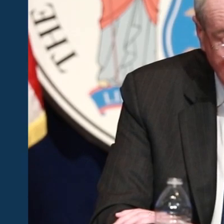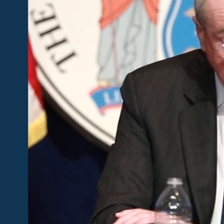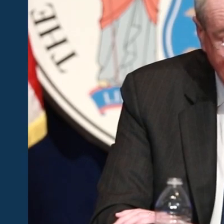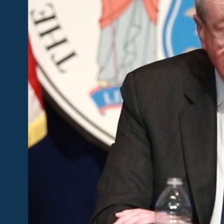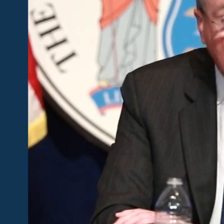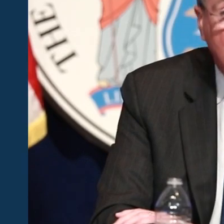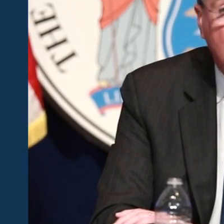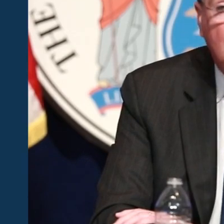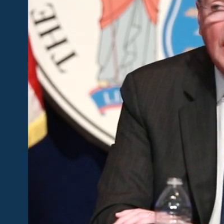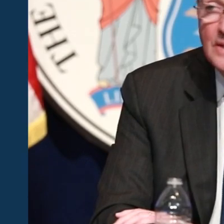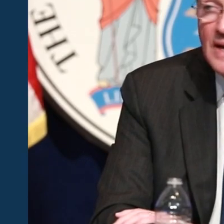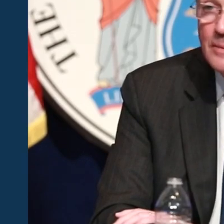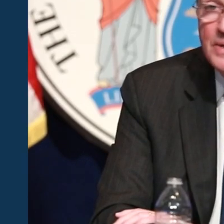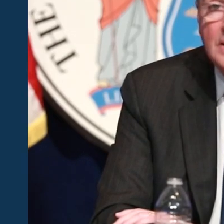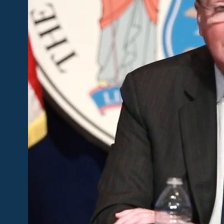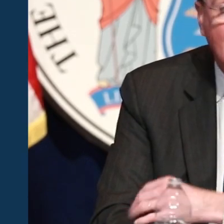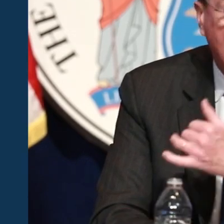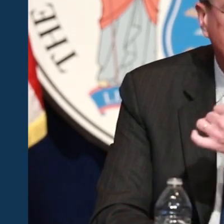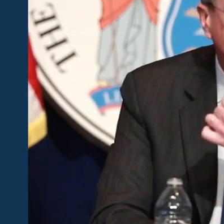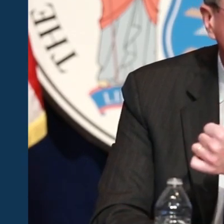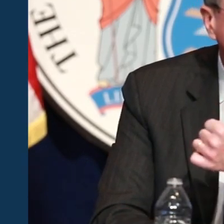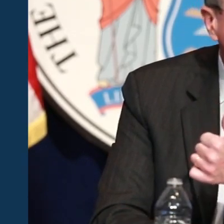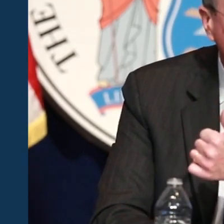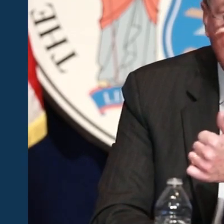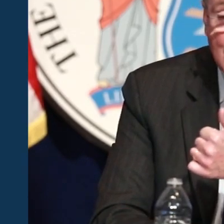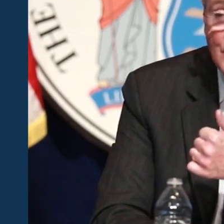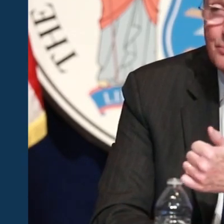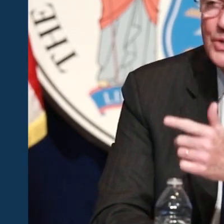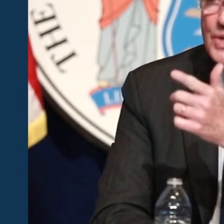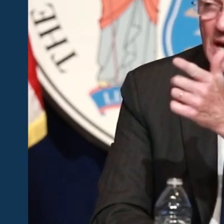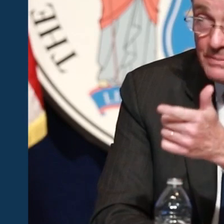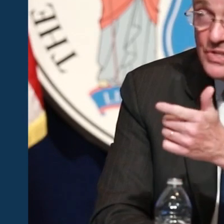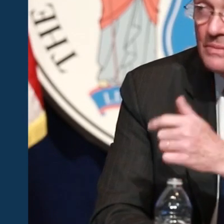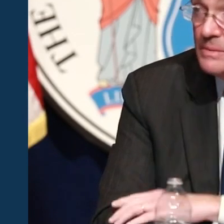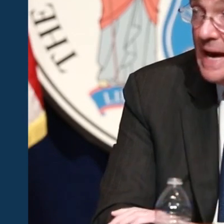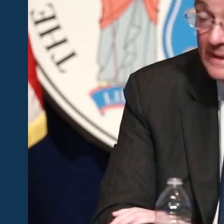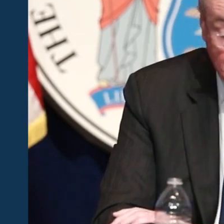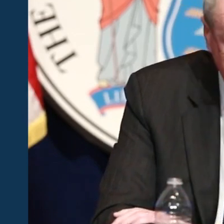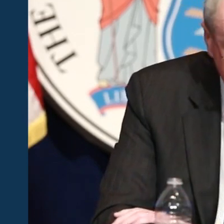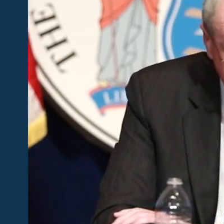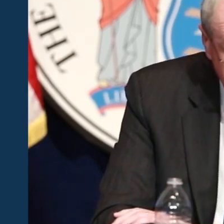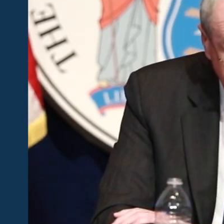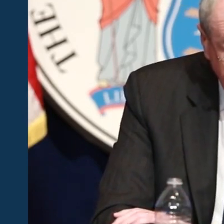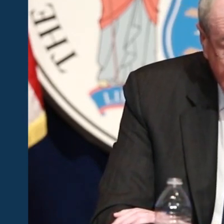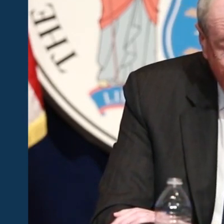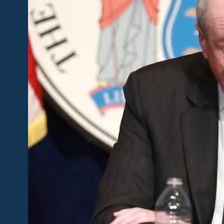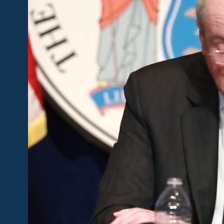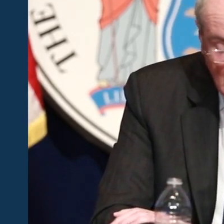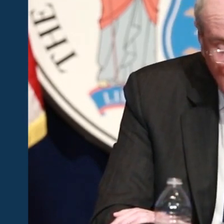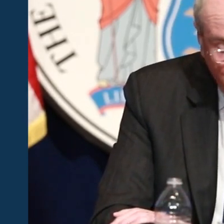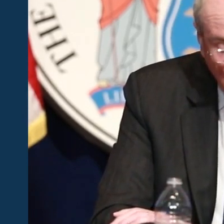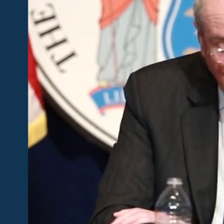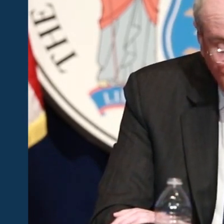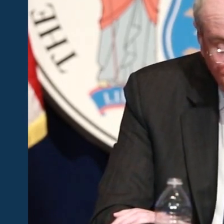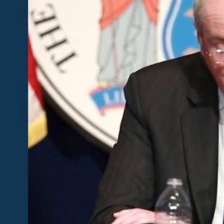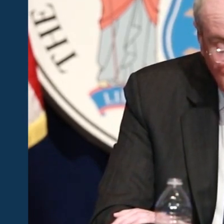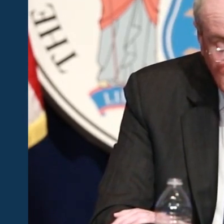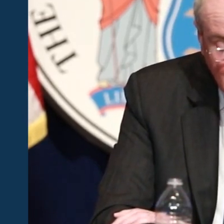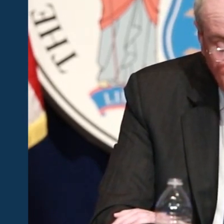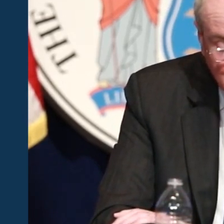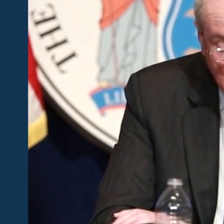500 tests, and you got to be not only a New Jersey resident, but you got to be symptomatic. Again, we maintain a full list